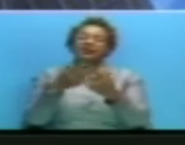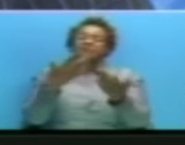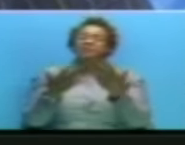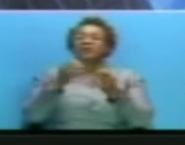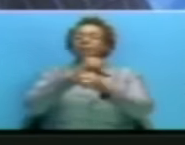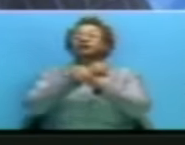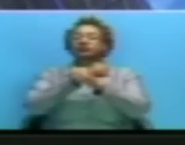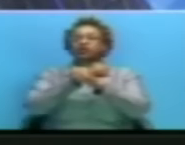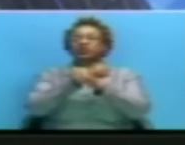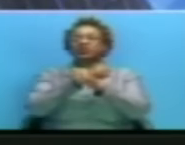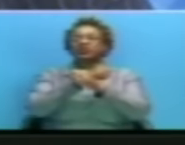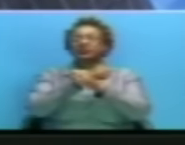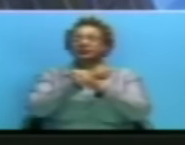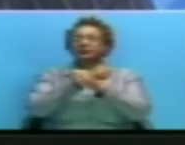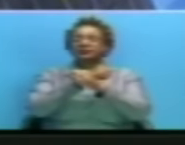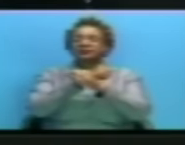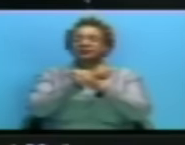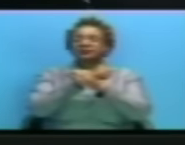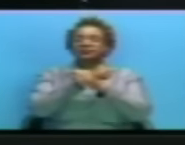protection against